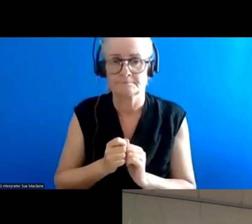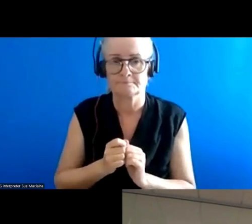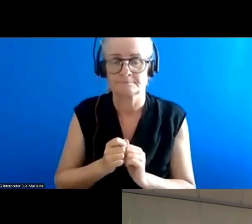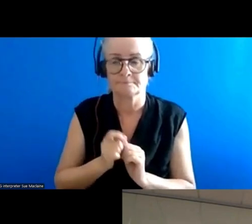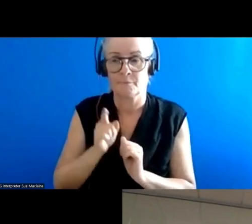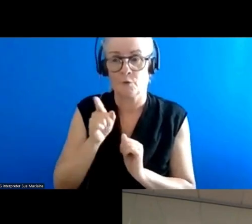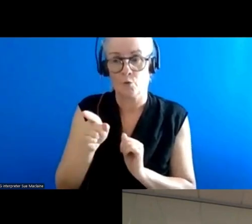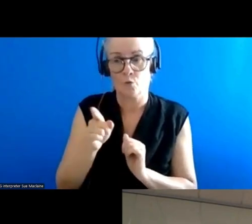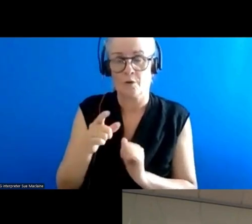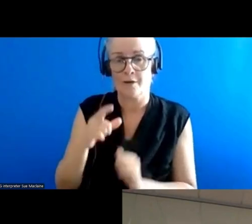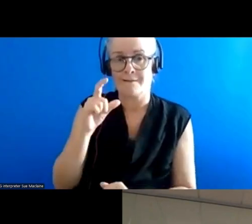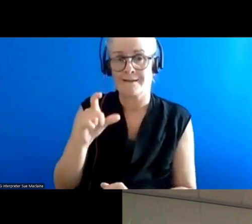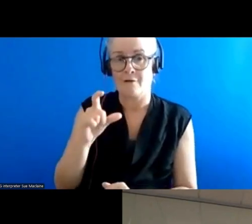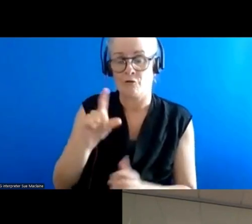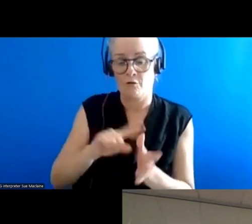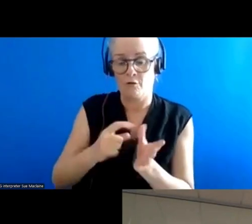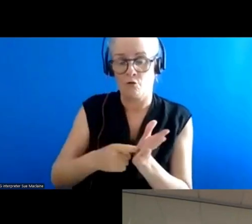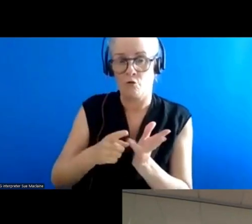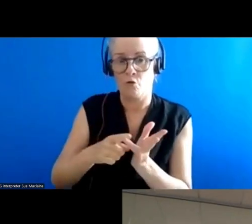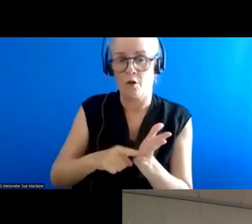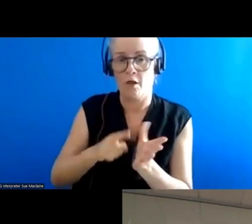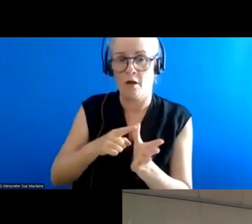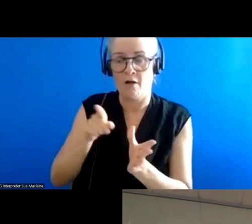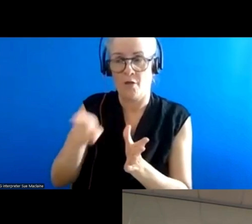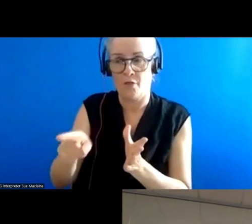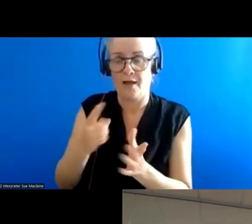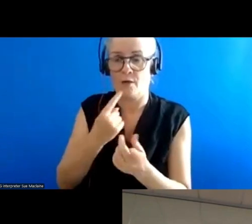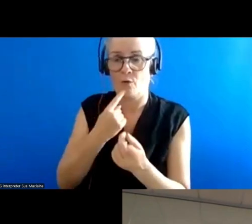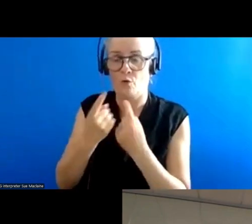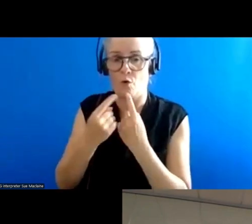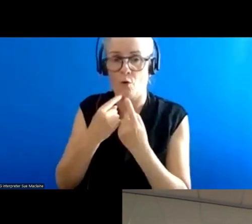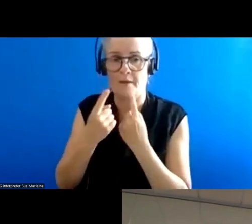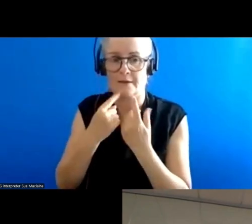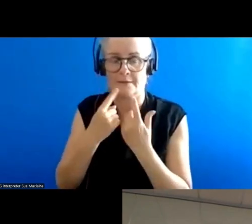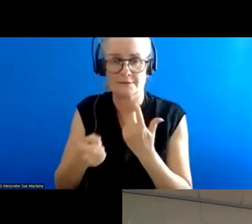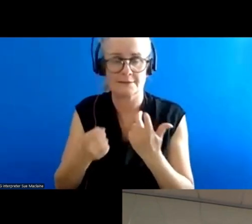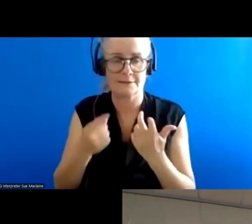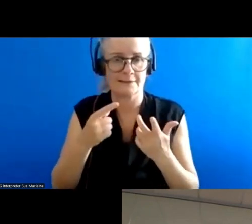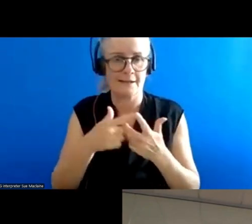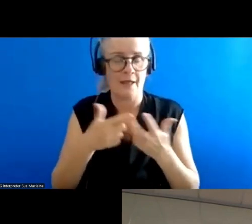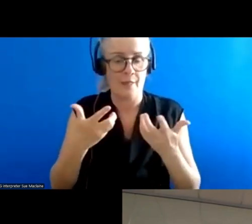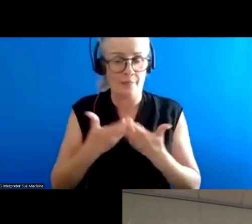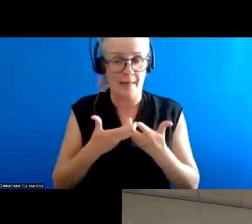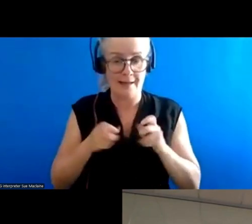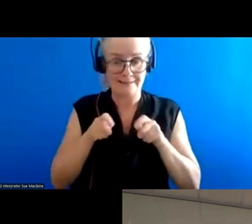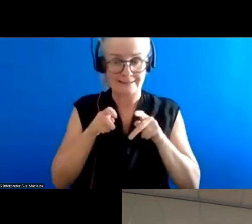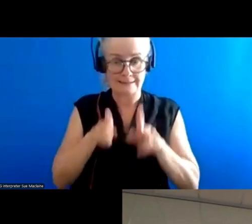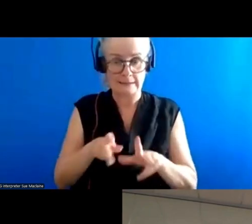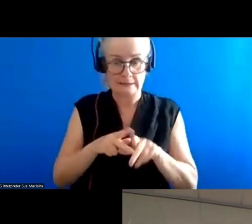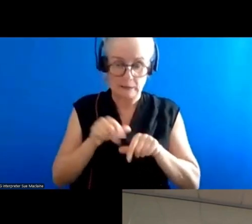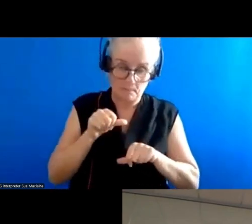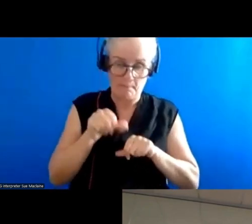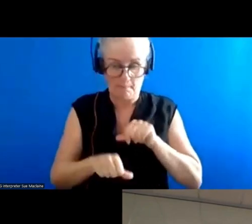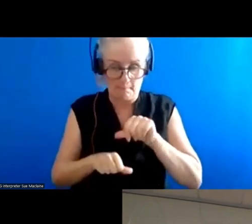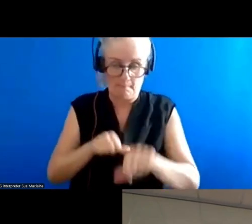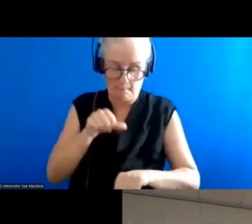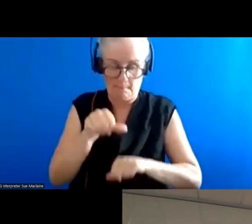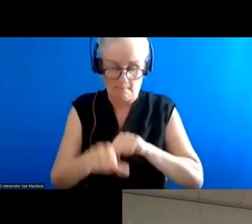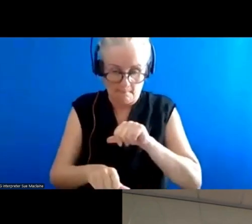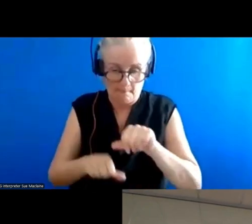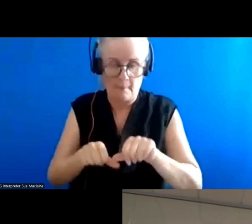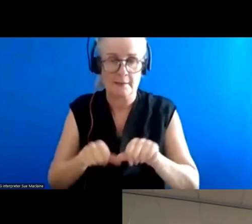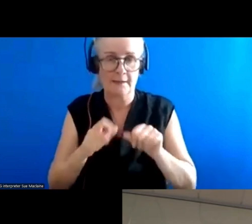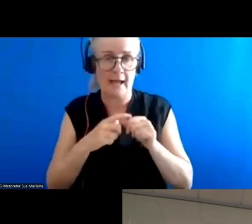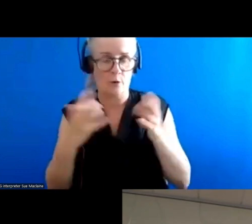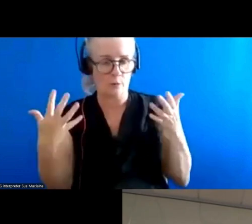of the opportunity to rewire the system. It's rewiring the system around place. So there is leadership around a particular geography.